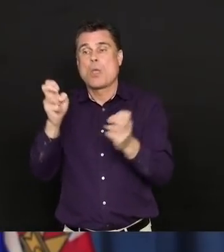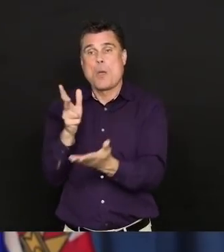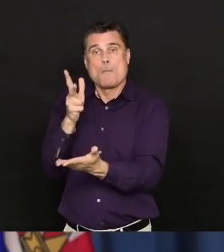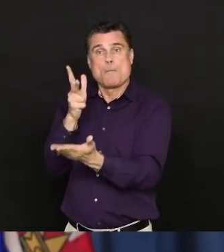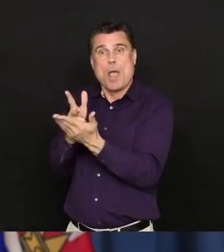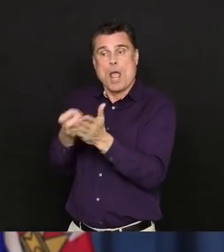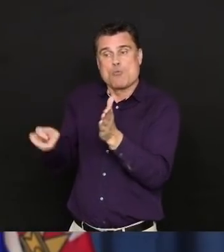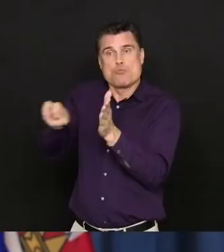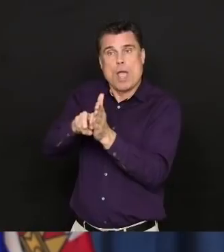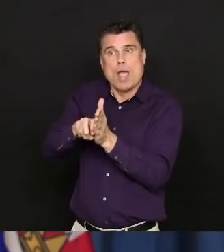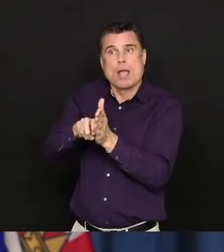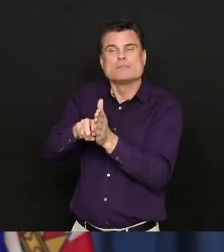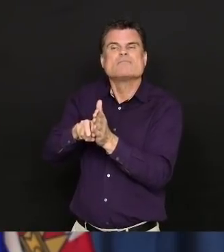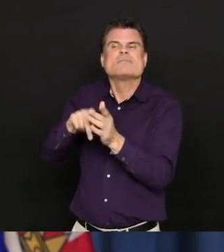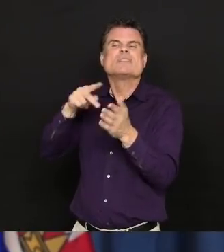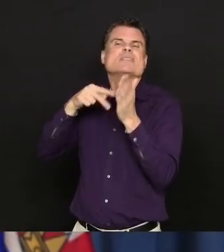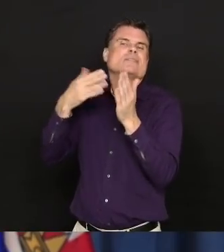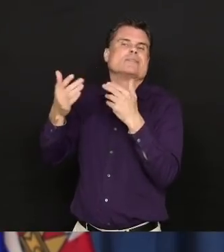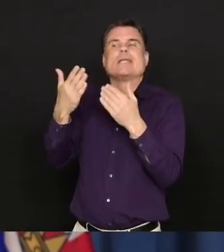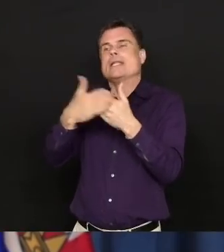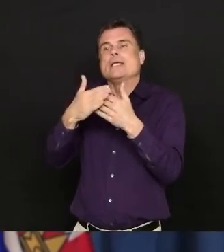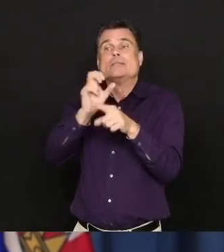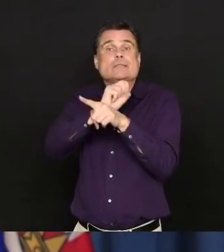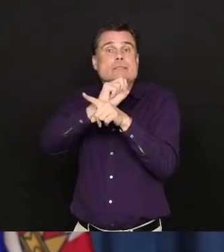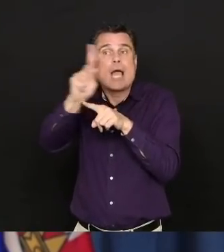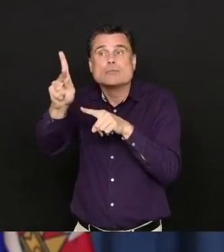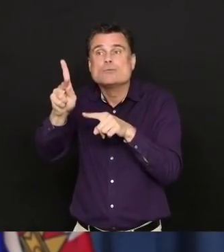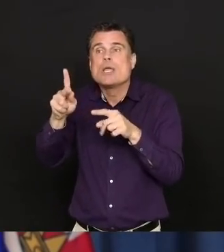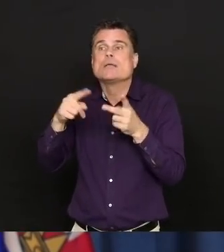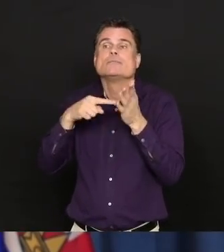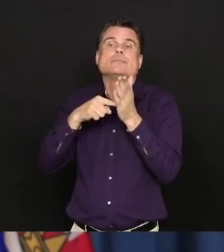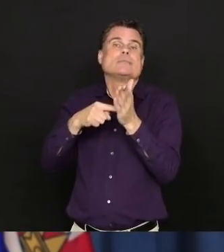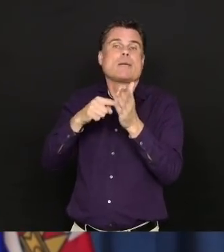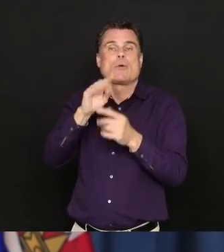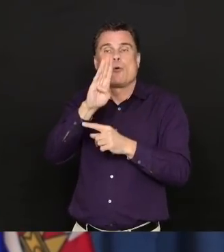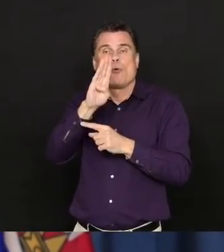misuse parking, because we need that parking to be available for the staff